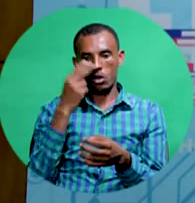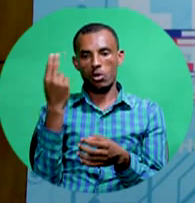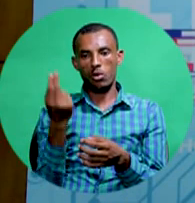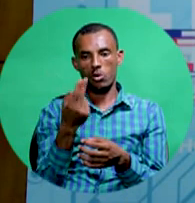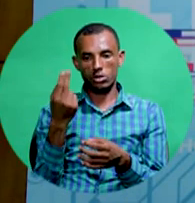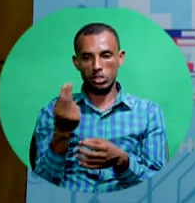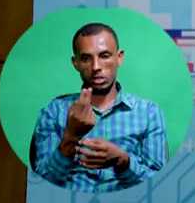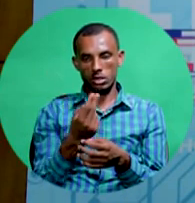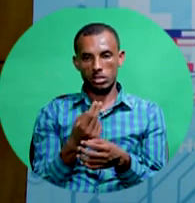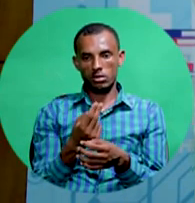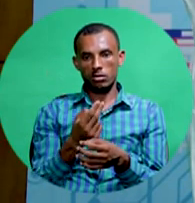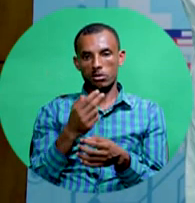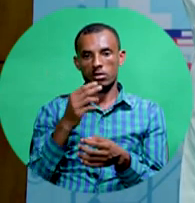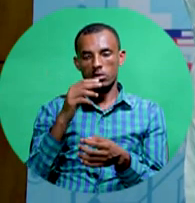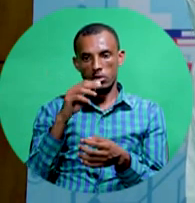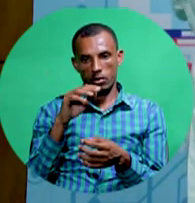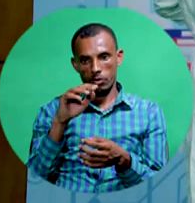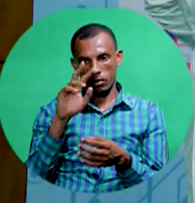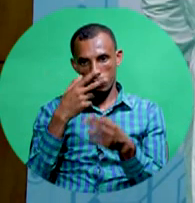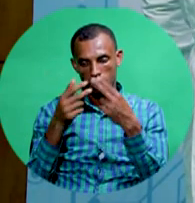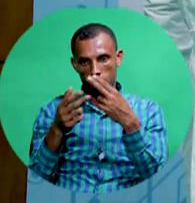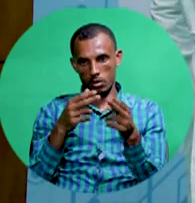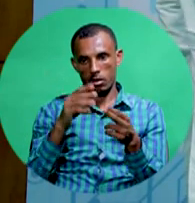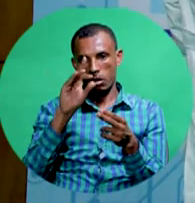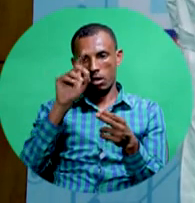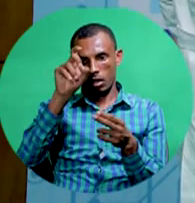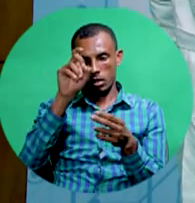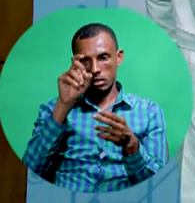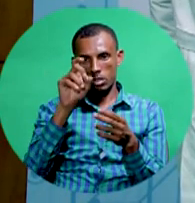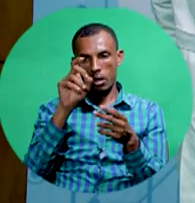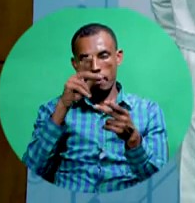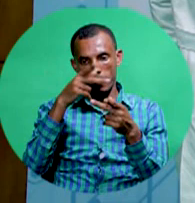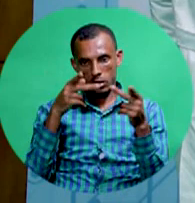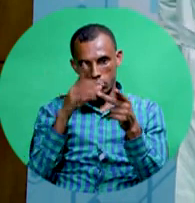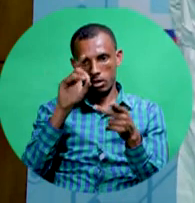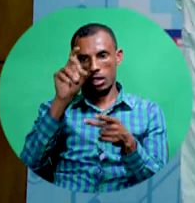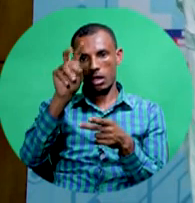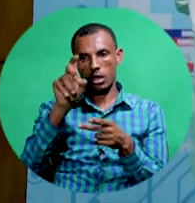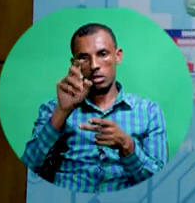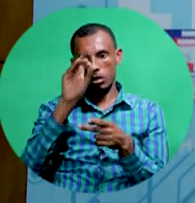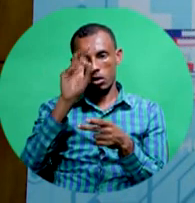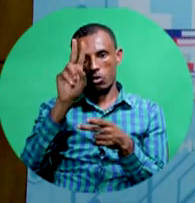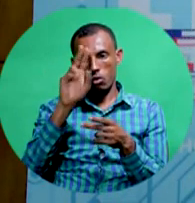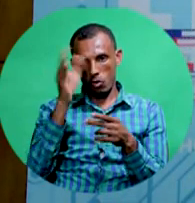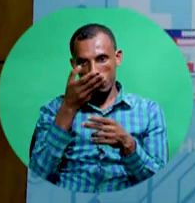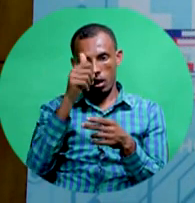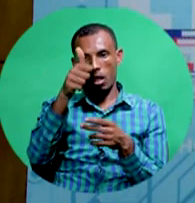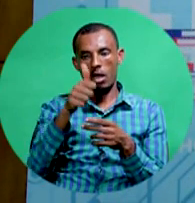u times dx, in place of dx, du over